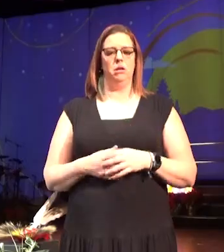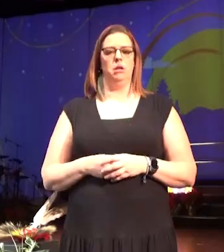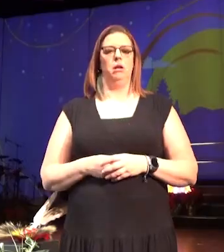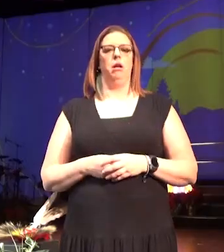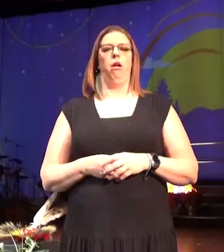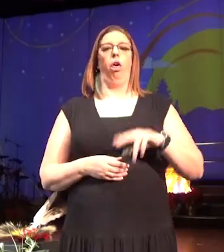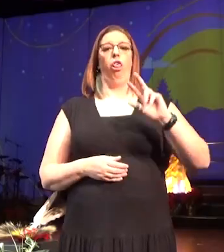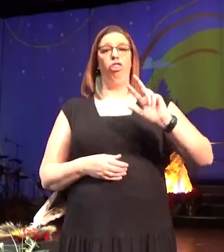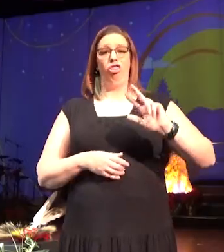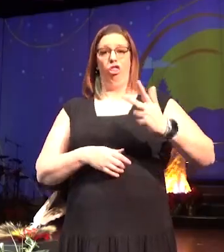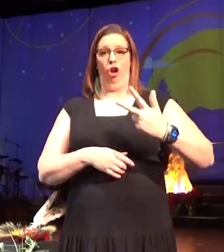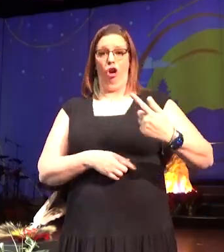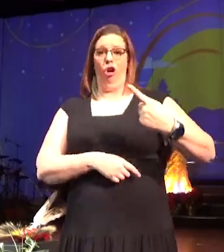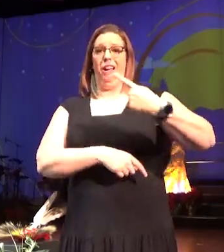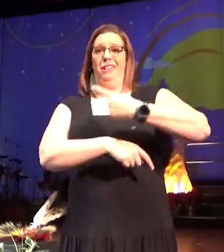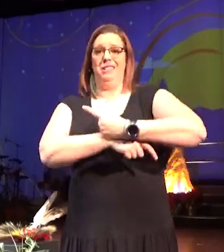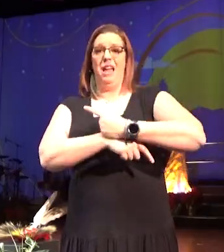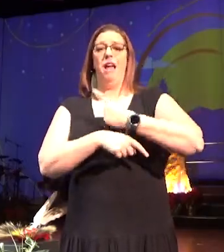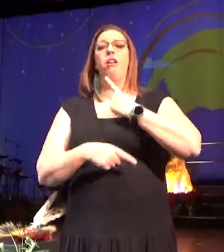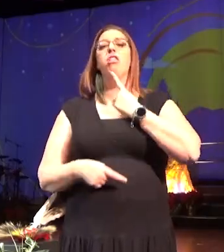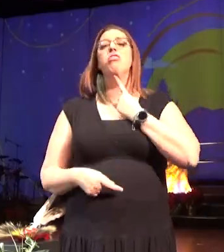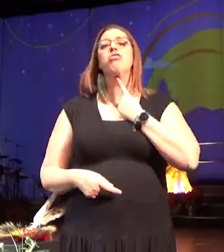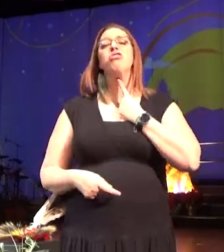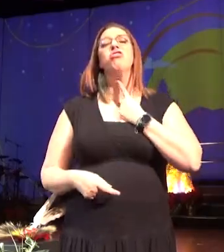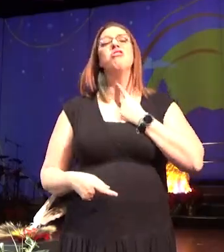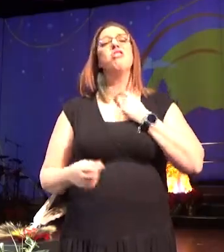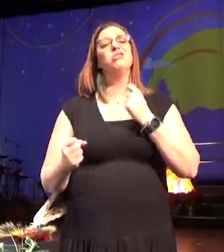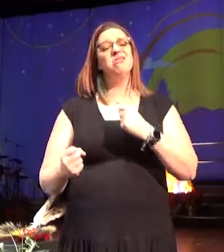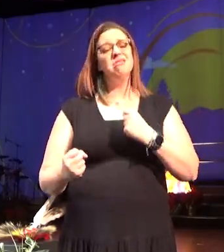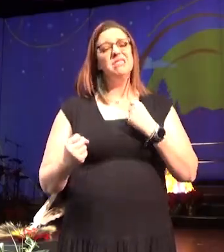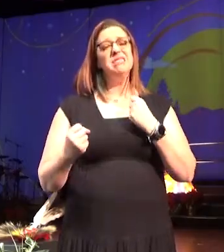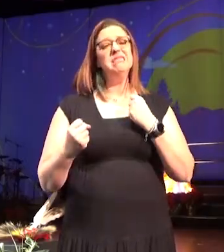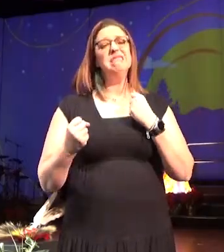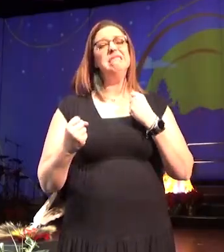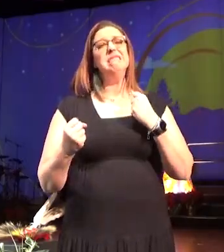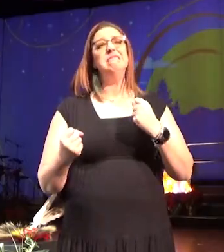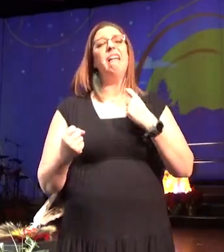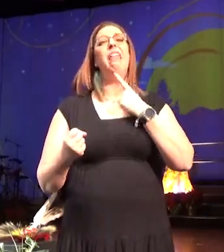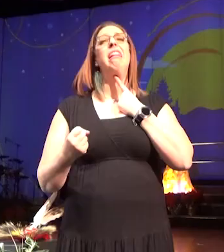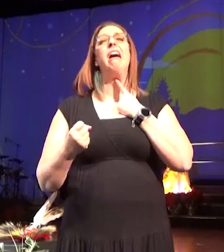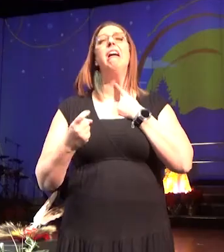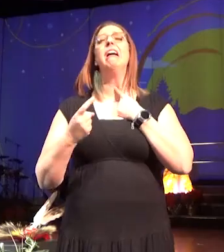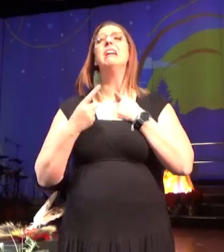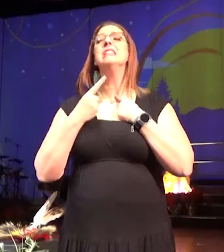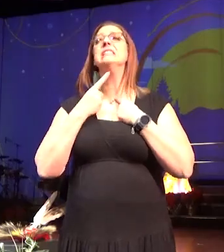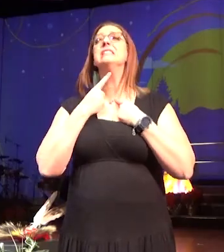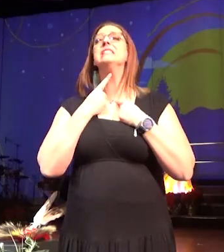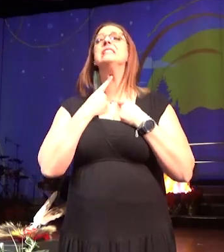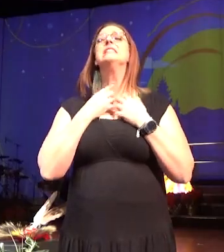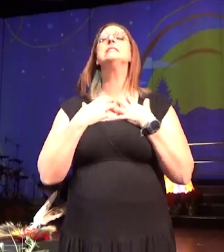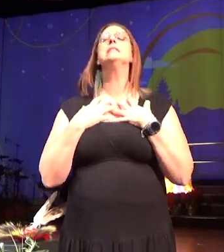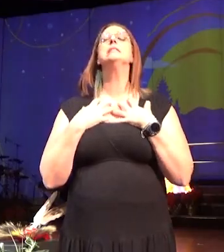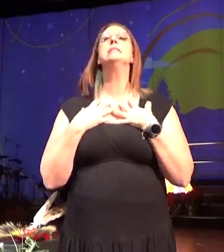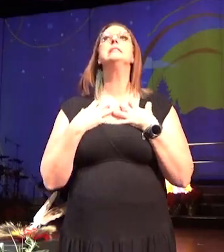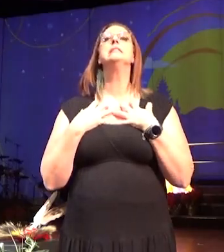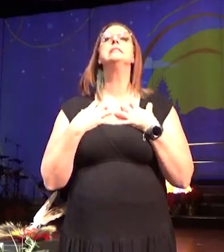day came. The thirst was getting even stronger and harder. I wanted to give up so